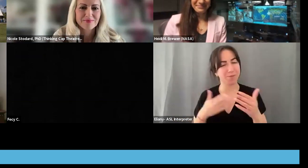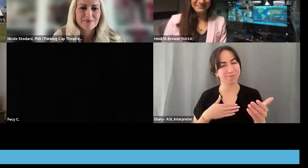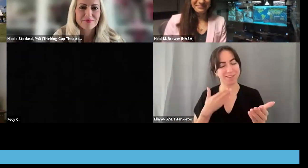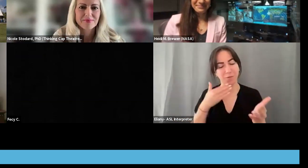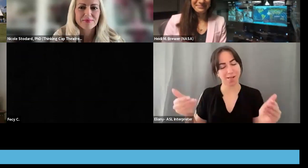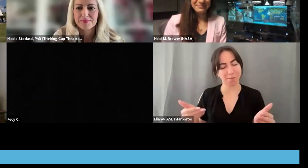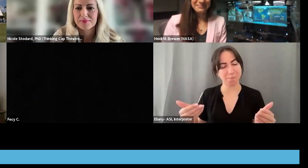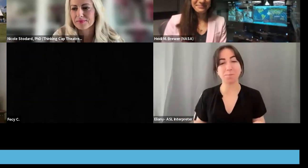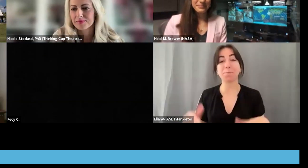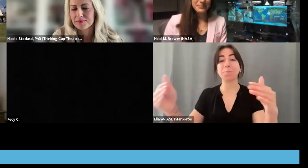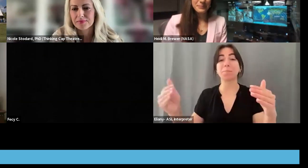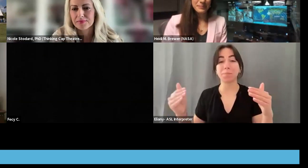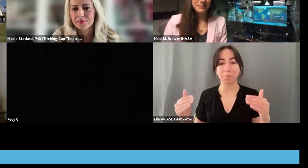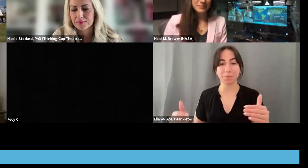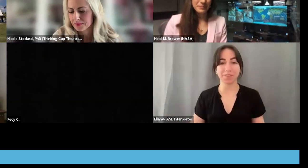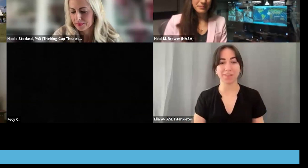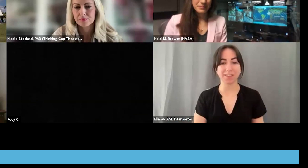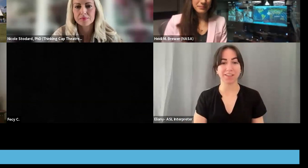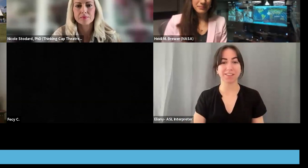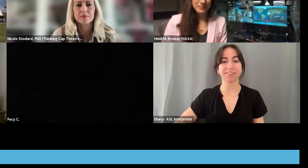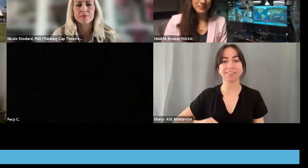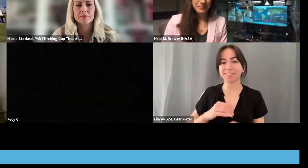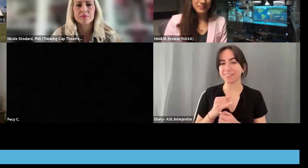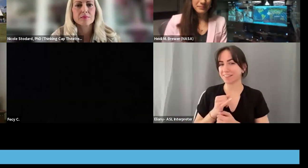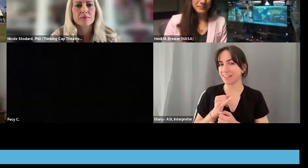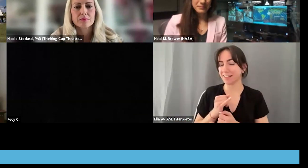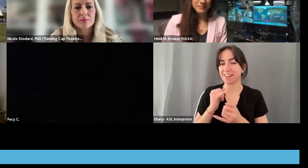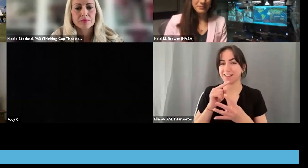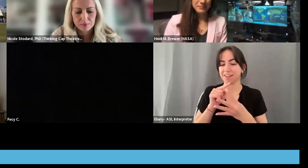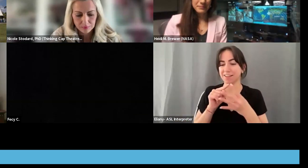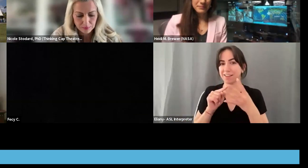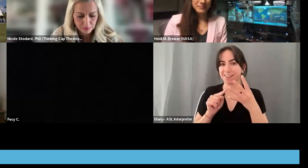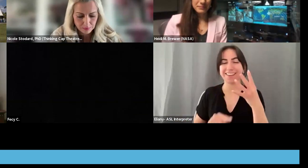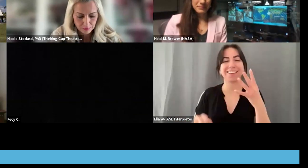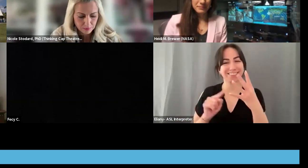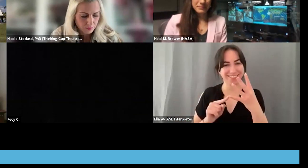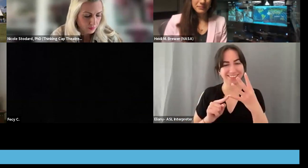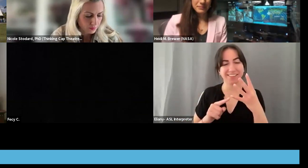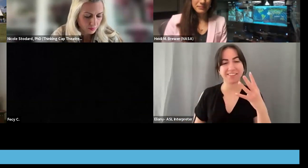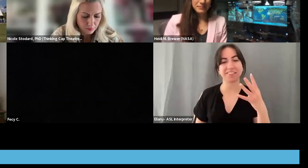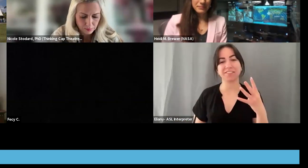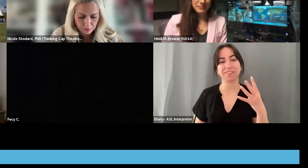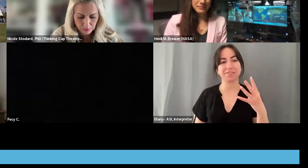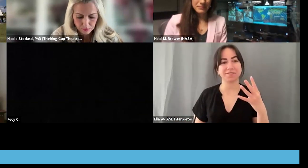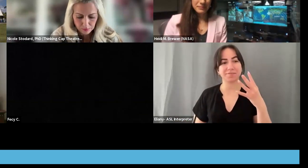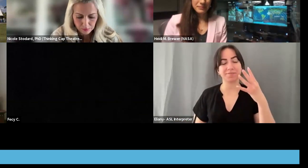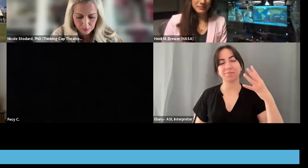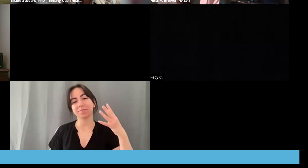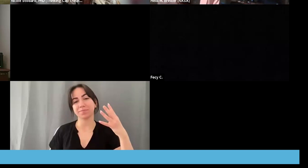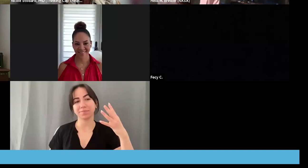And finally, at the end of our alphabet, we have